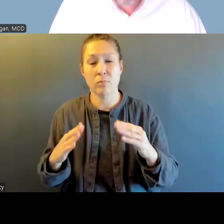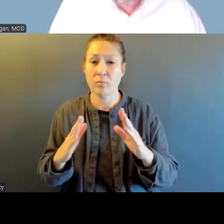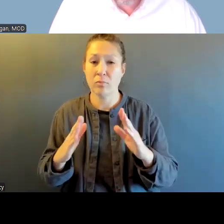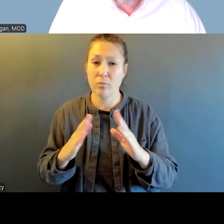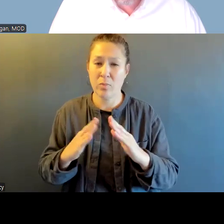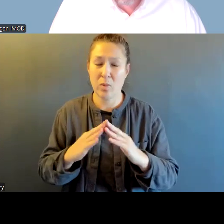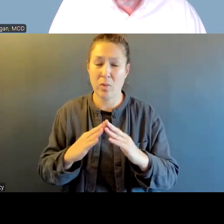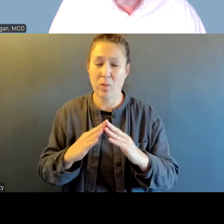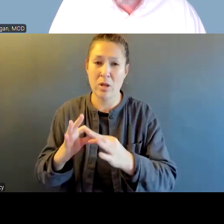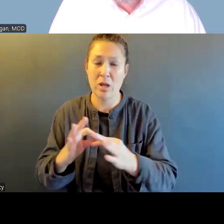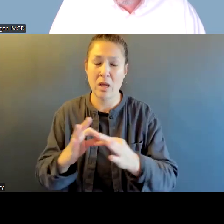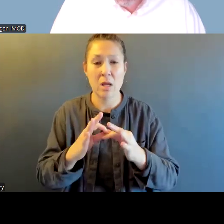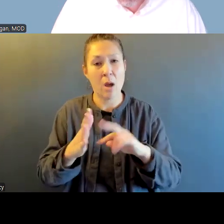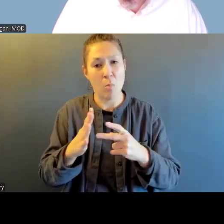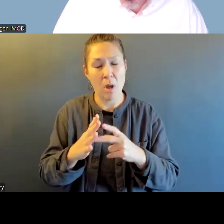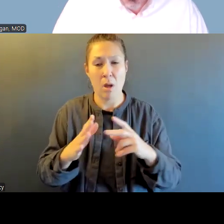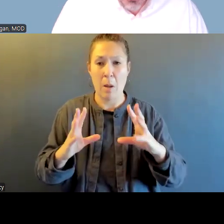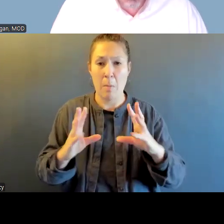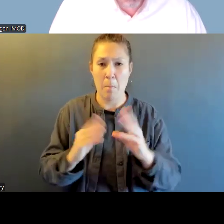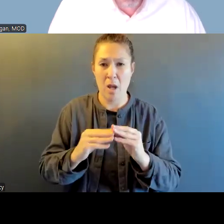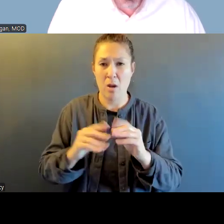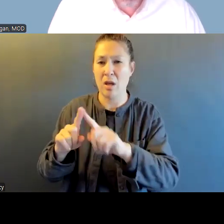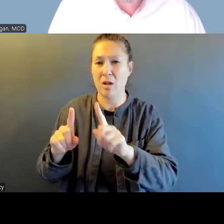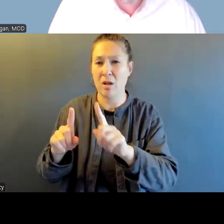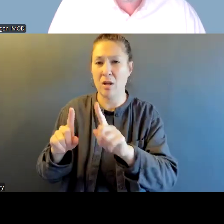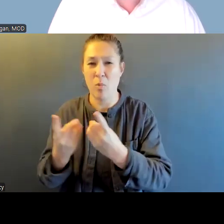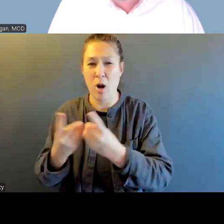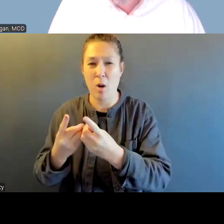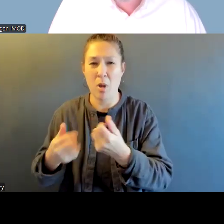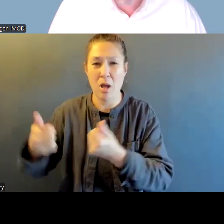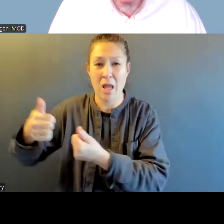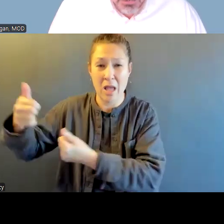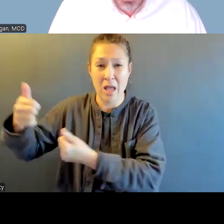heads. They should be reviewing municipal programs and services for